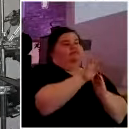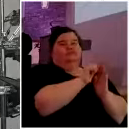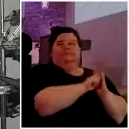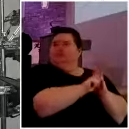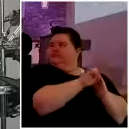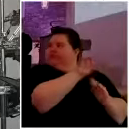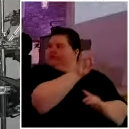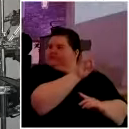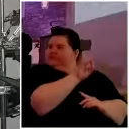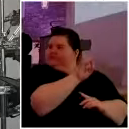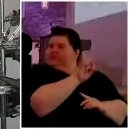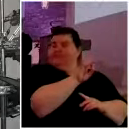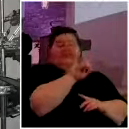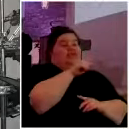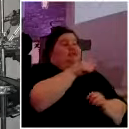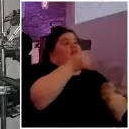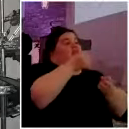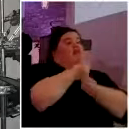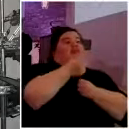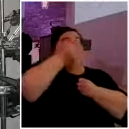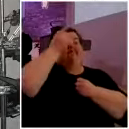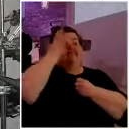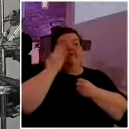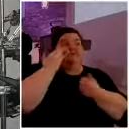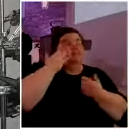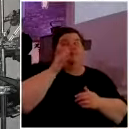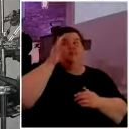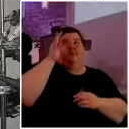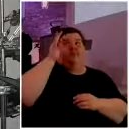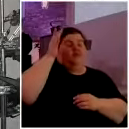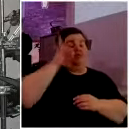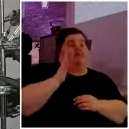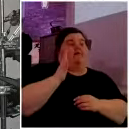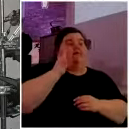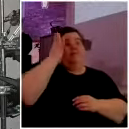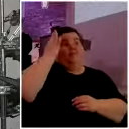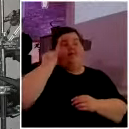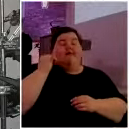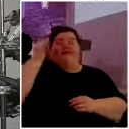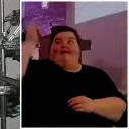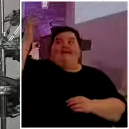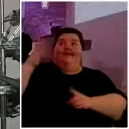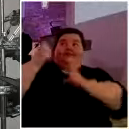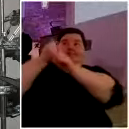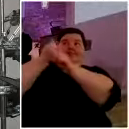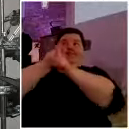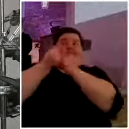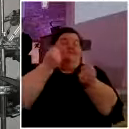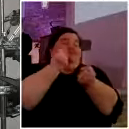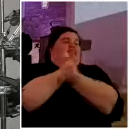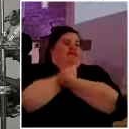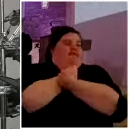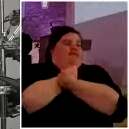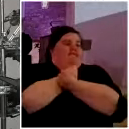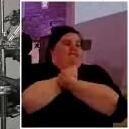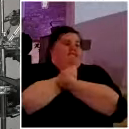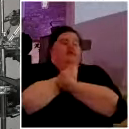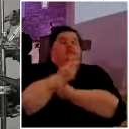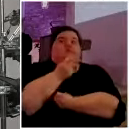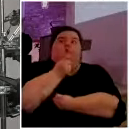not God, for God is love. It's something that he is. It's not something that he